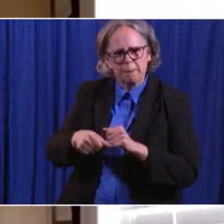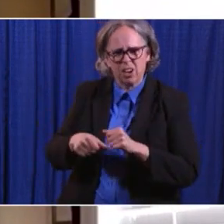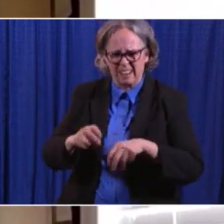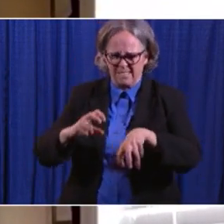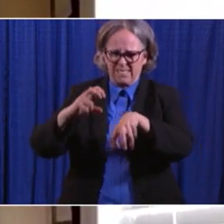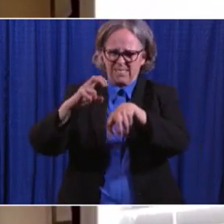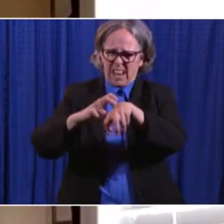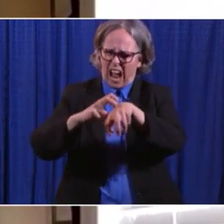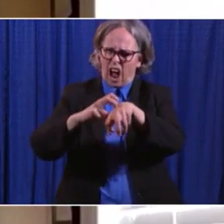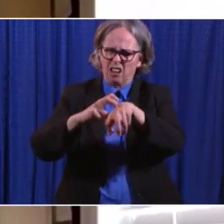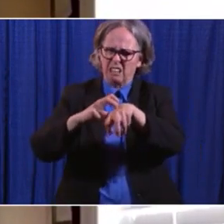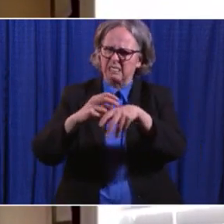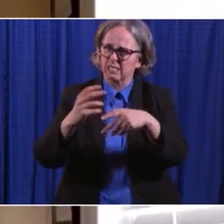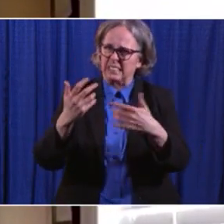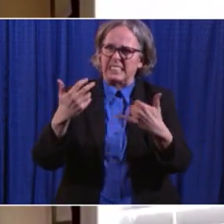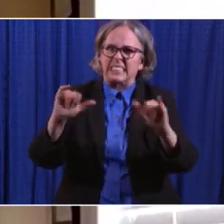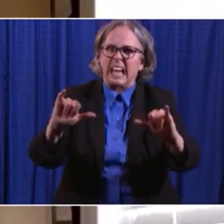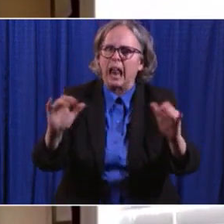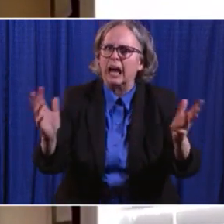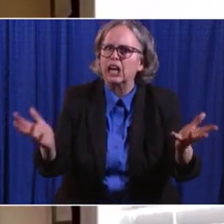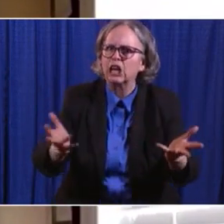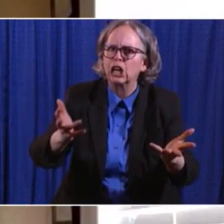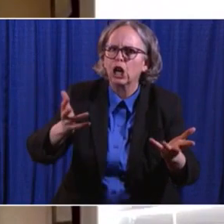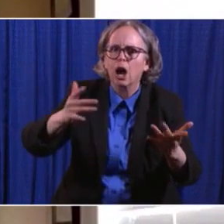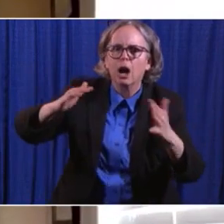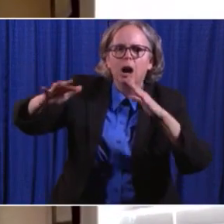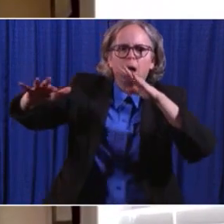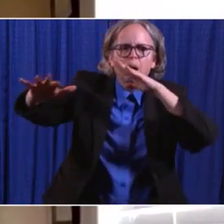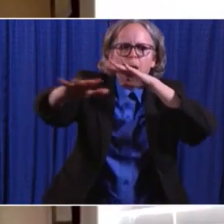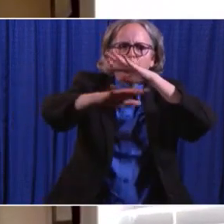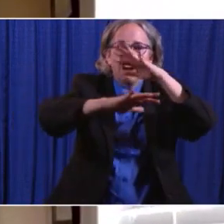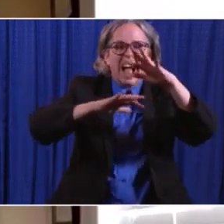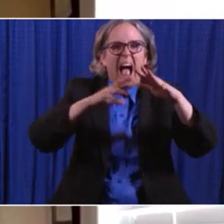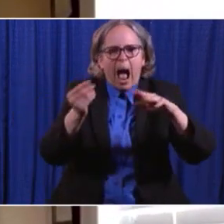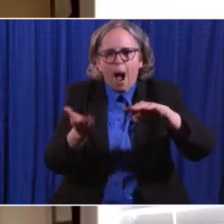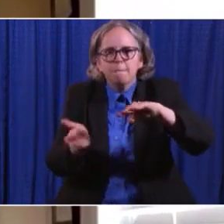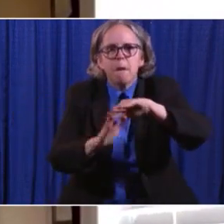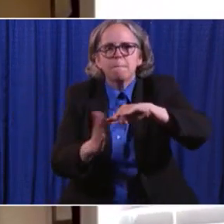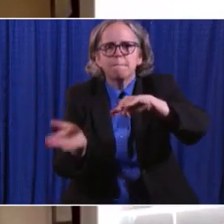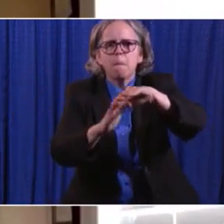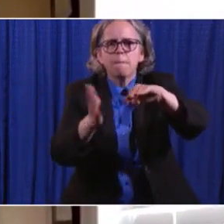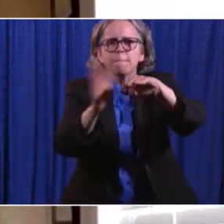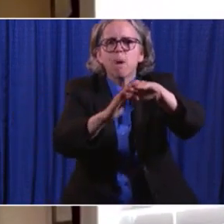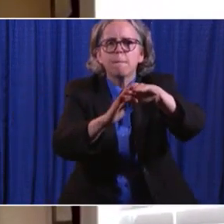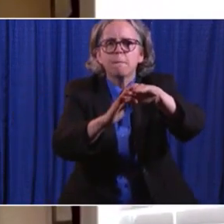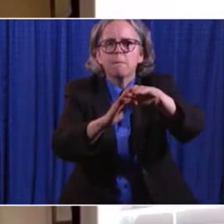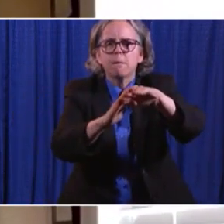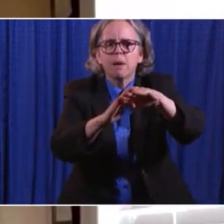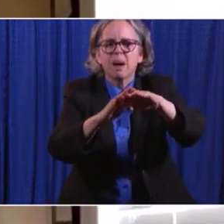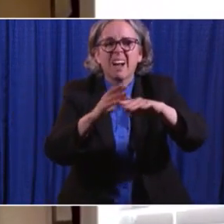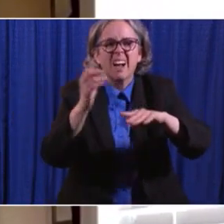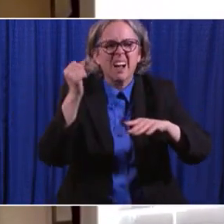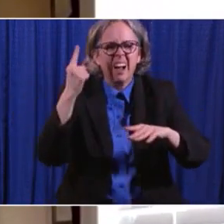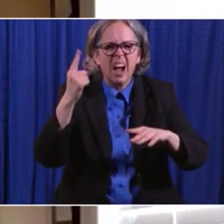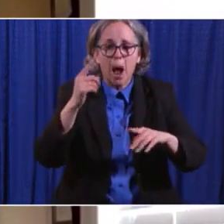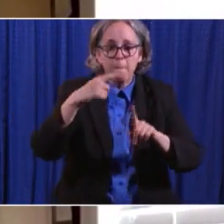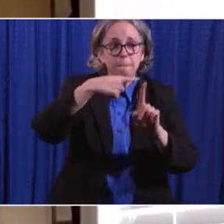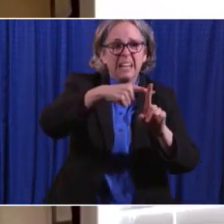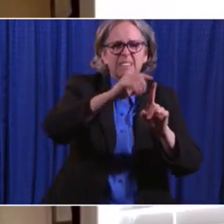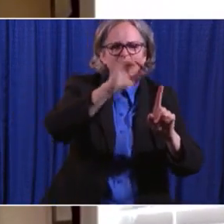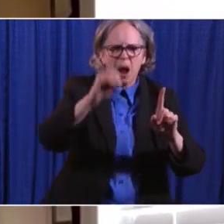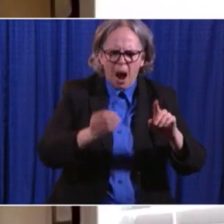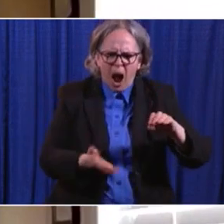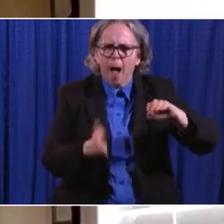Our cases are rising again. Our testing positivity rate is back up above 4%. Our variant